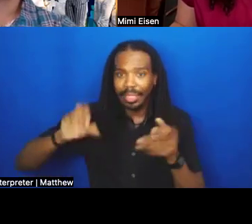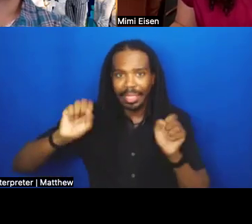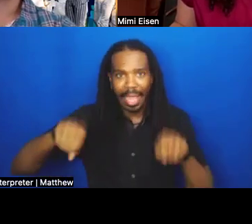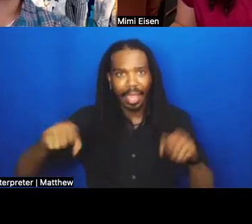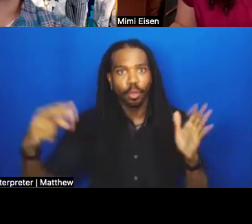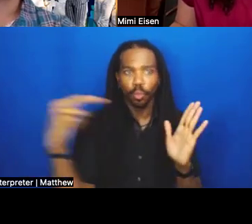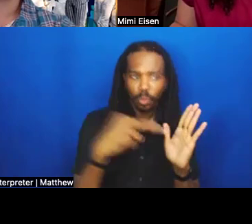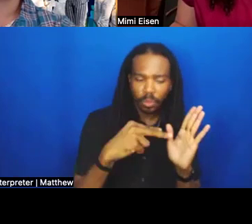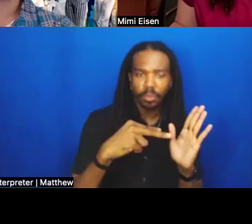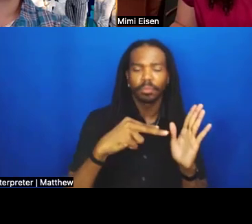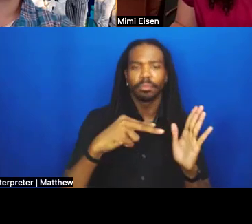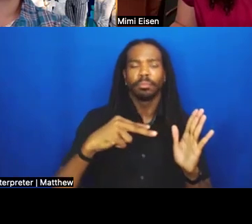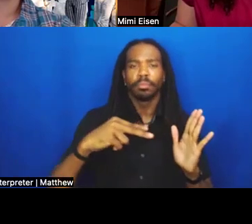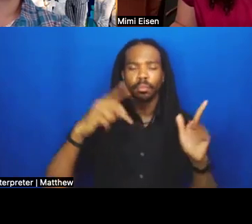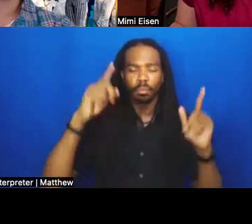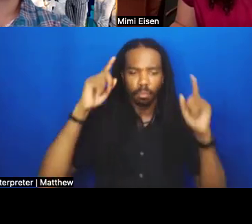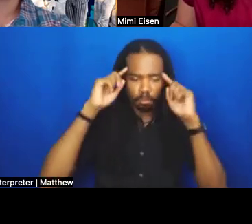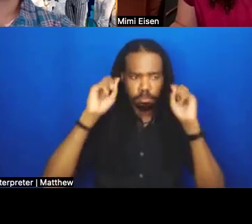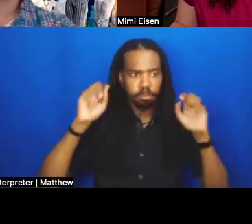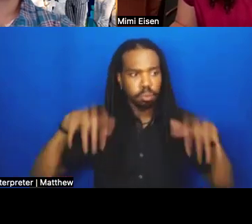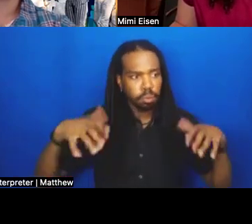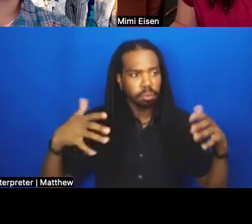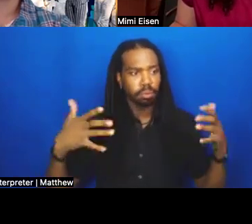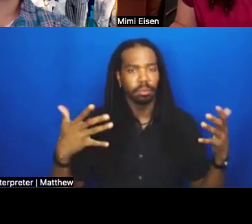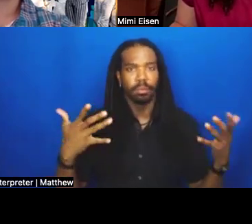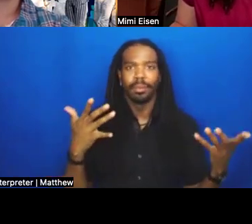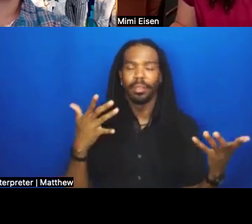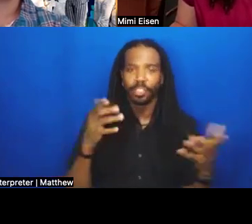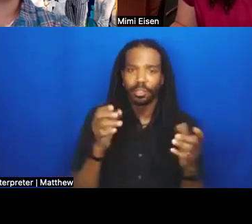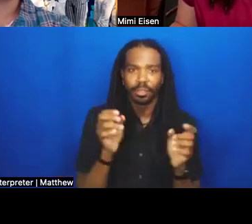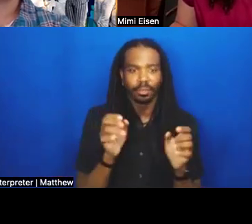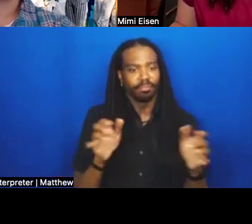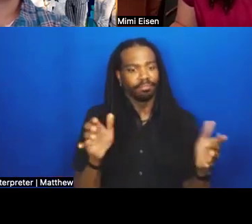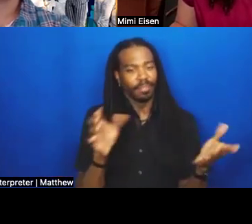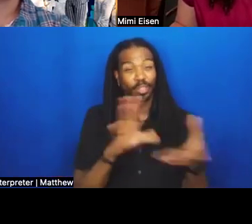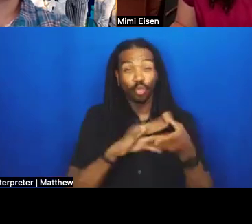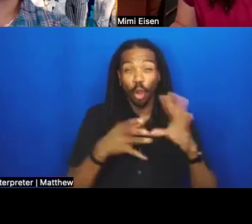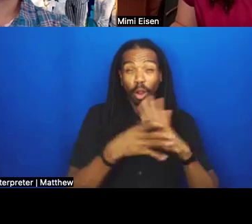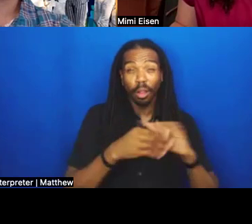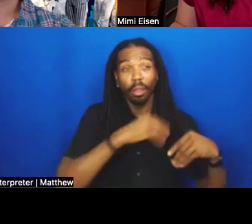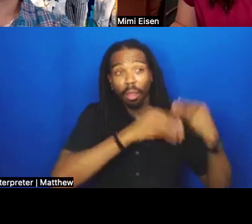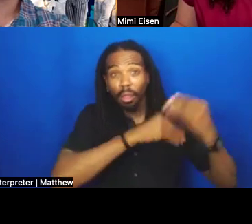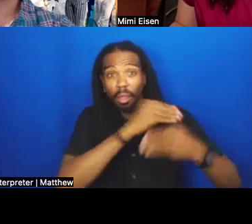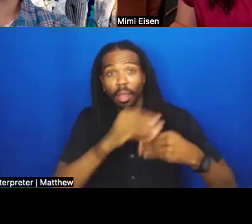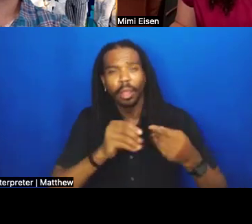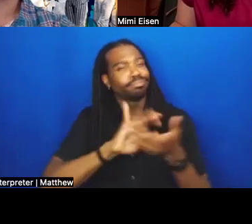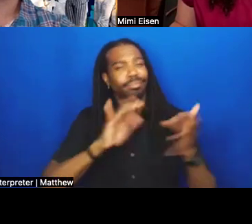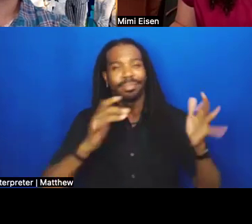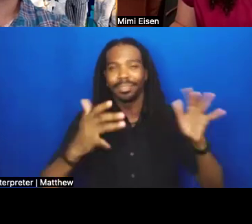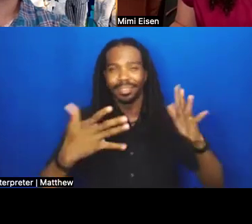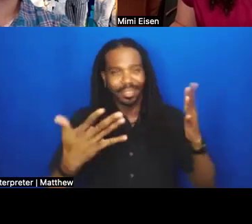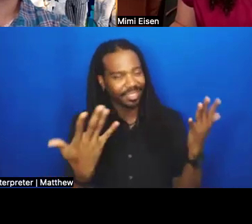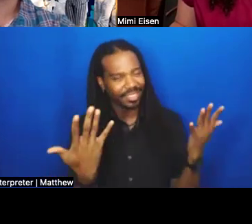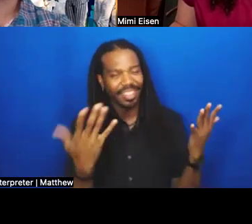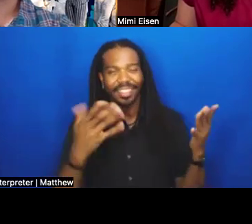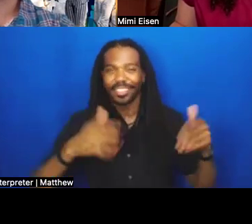the story that the founders carved out this righteous, ever-widening path toward equal rights for everyone, because that, I mean,